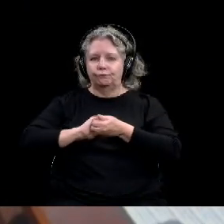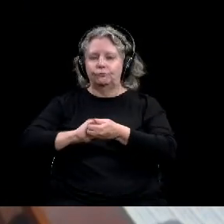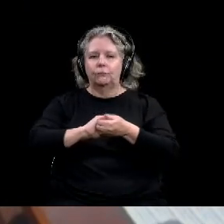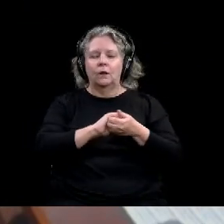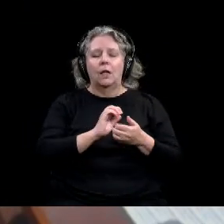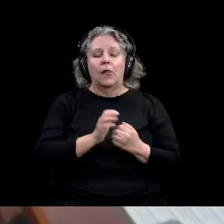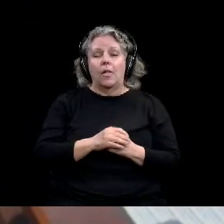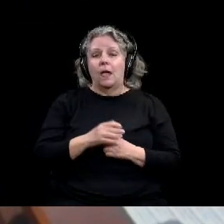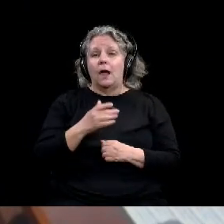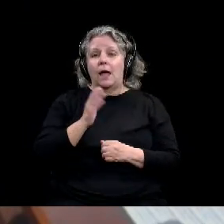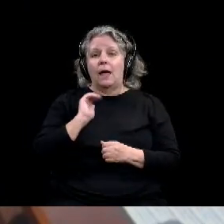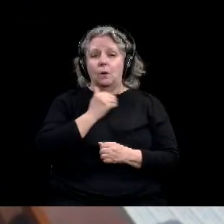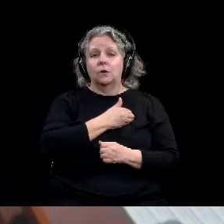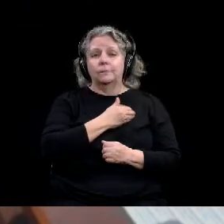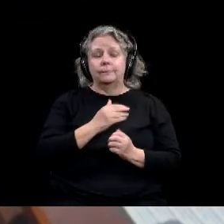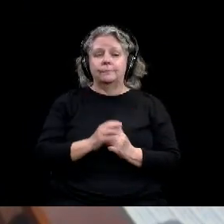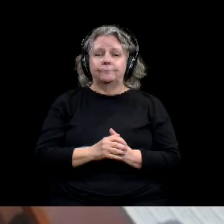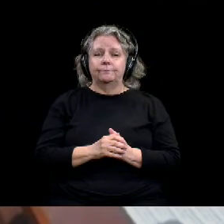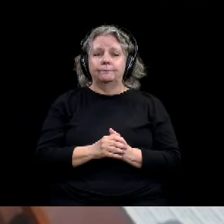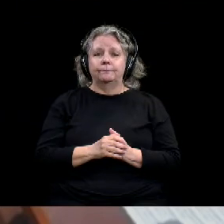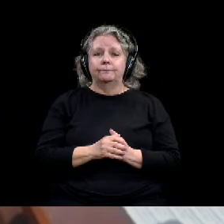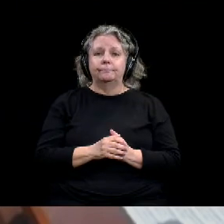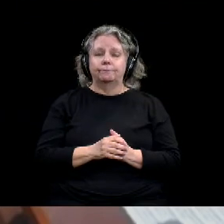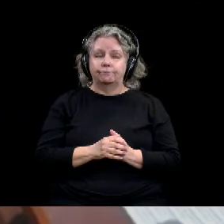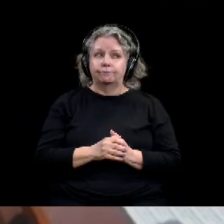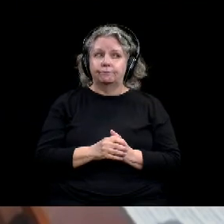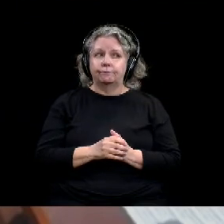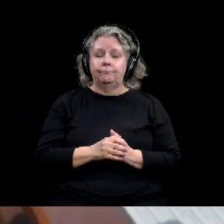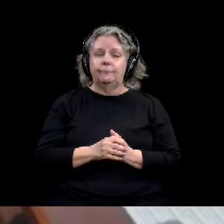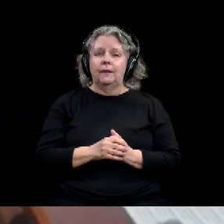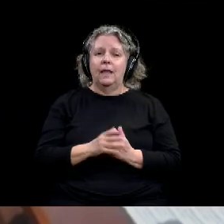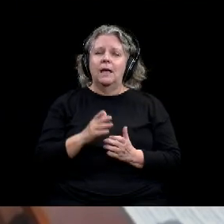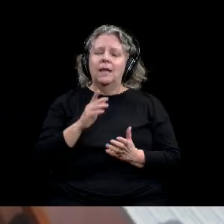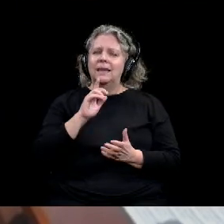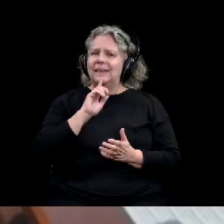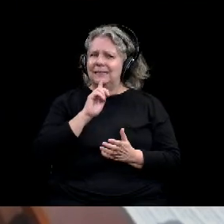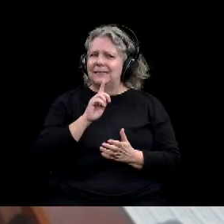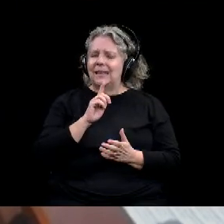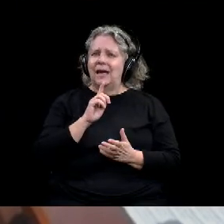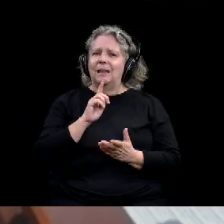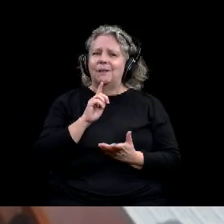it is a misconception that there is an allotment for McLennan